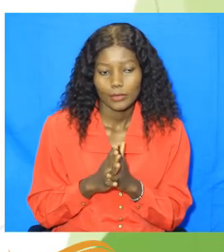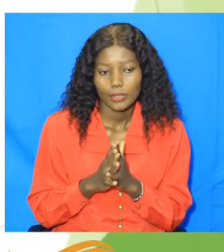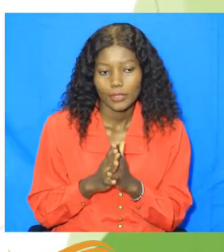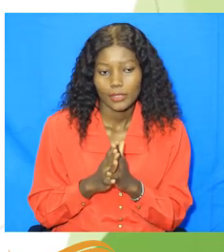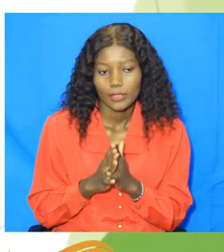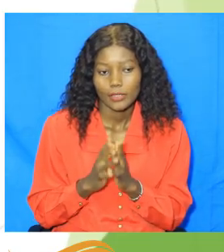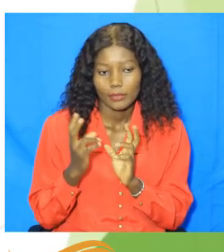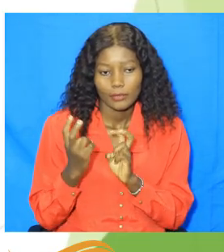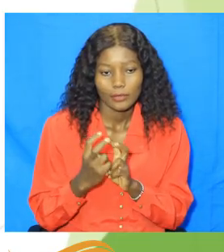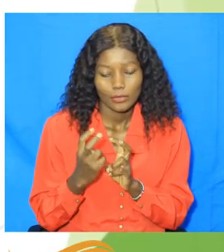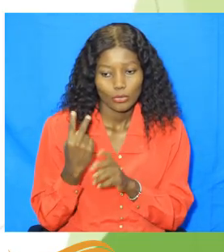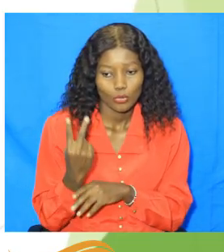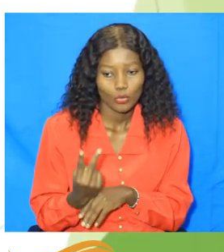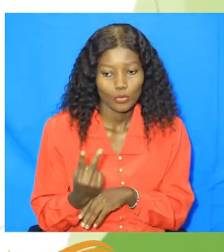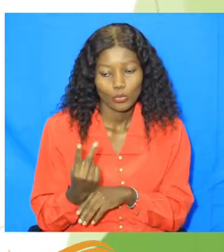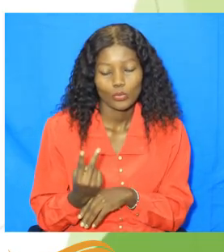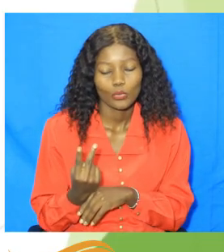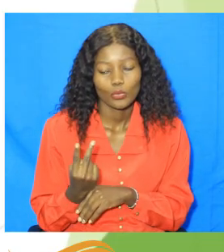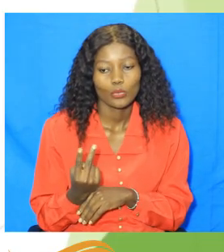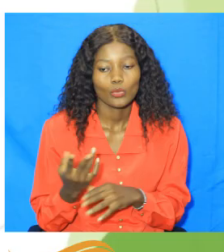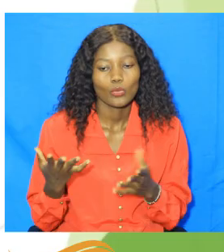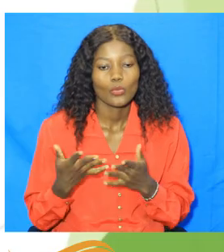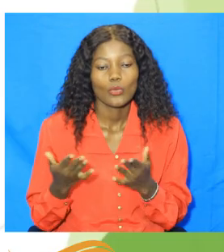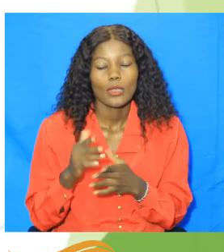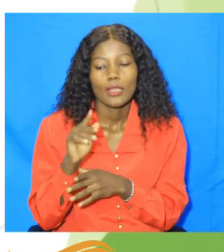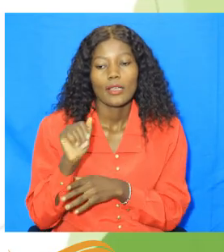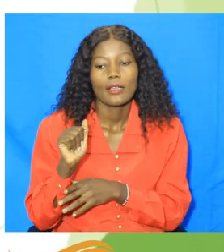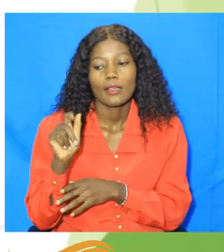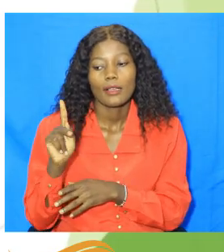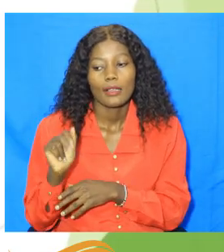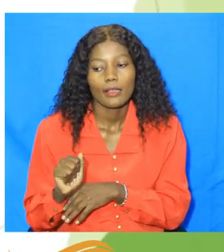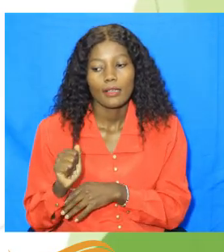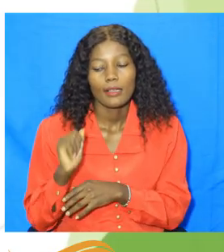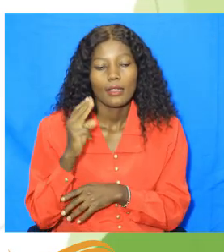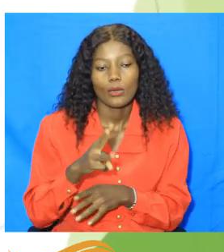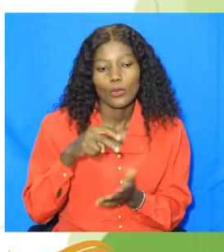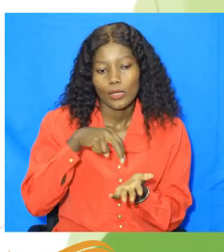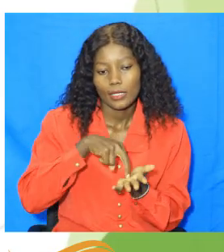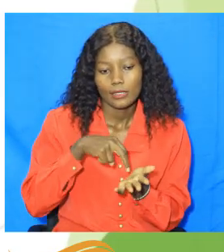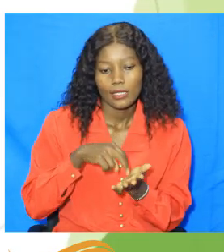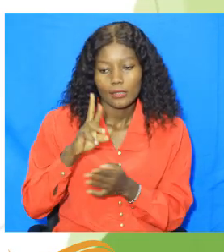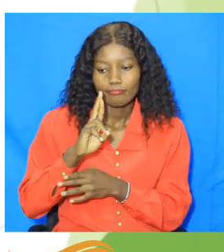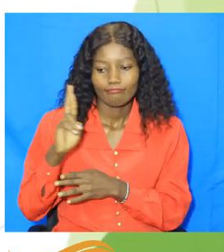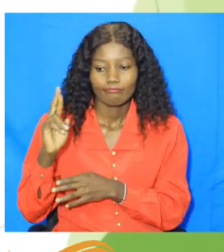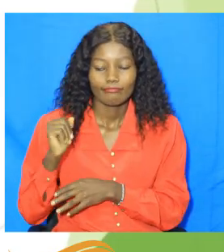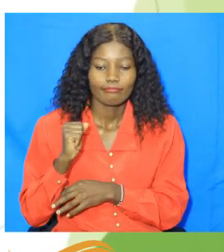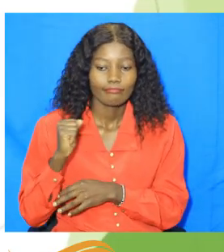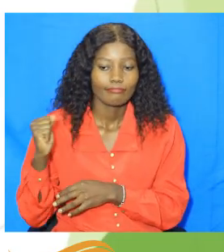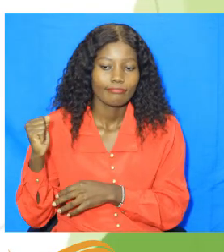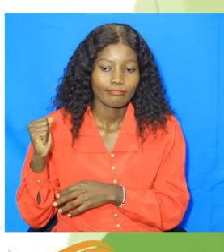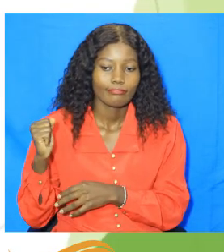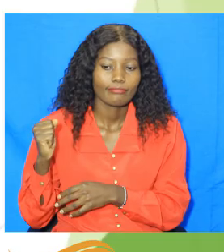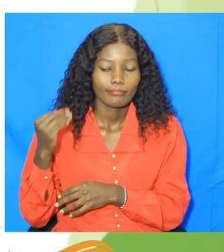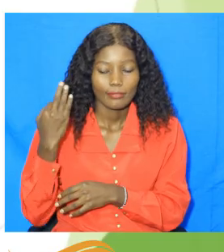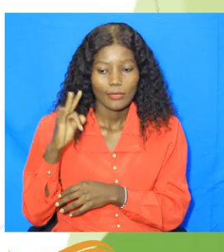to face each other, whereby Aka will stand on the right side of